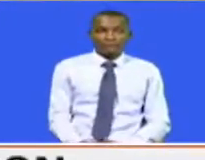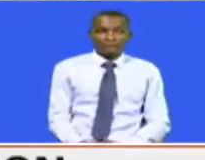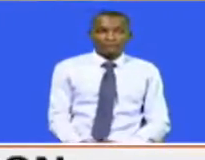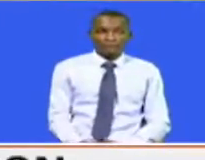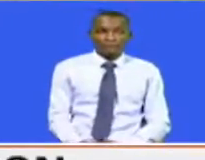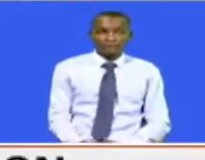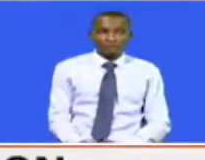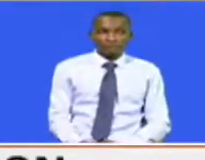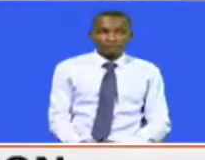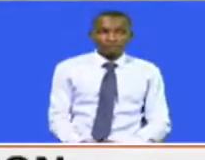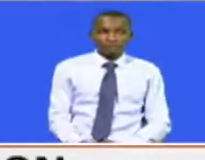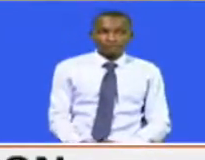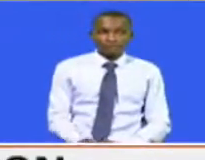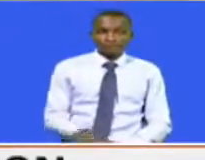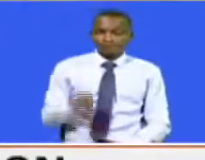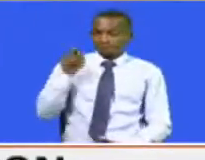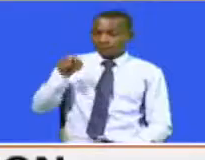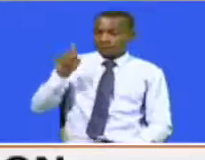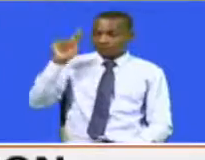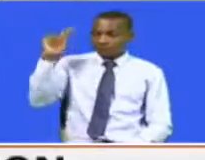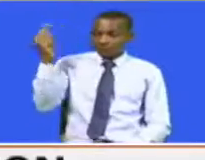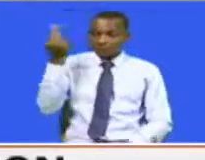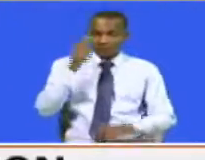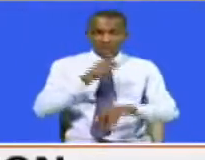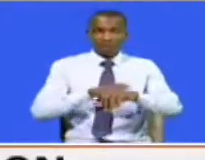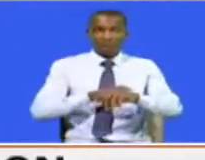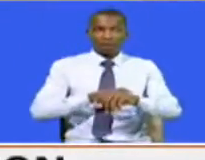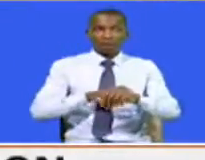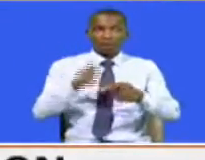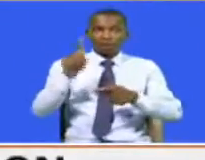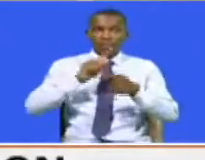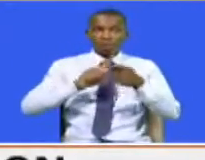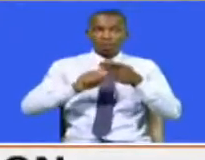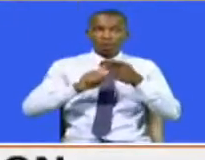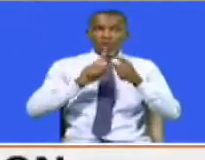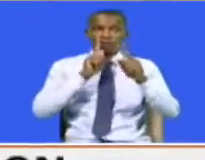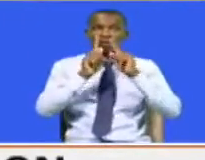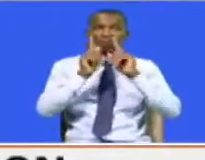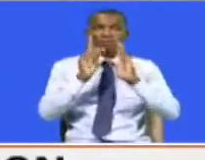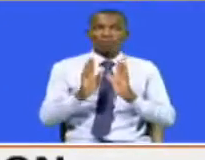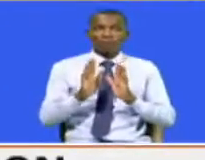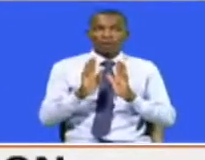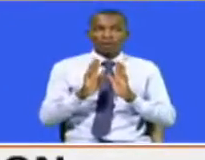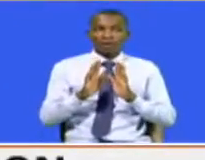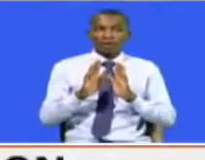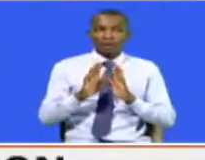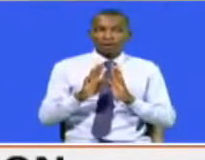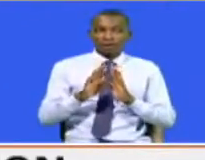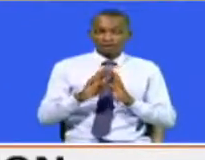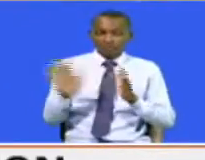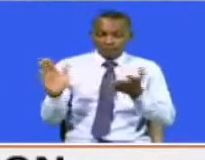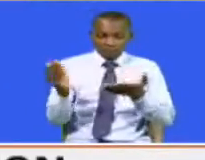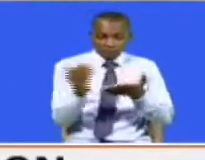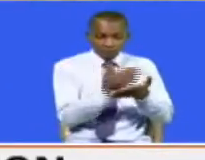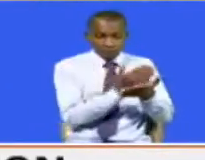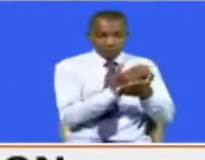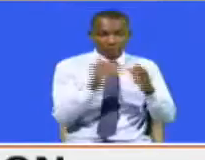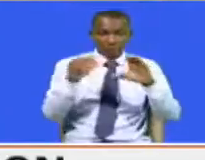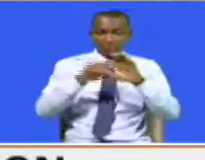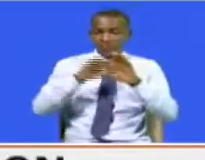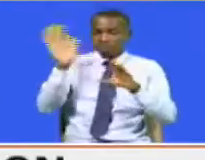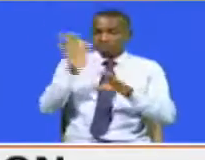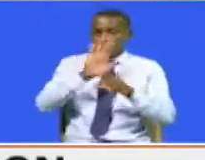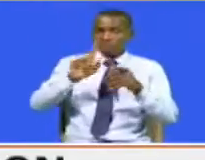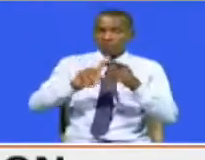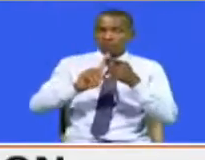begun. It is for the first time a speaker in his place is removing members of parliament from one party to